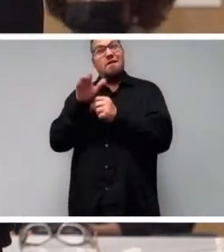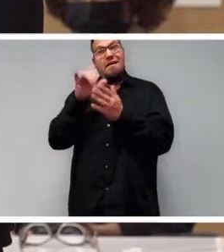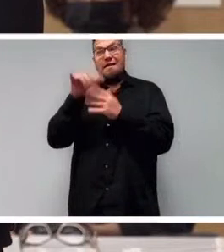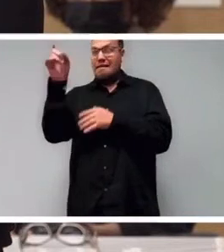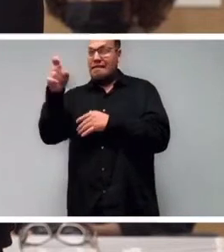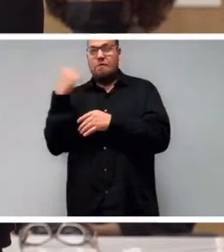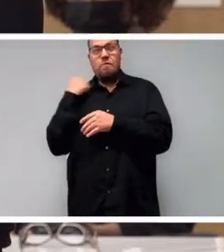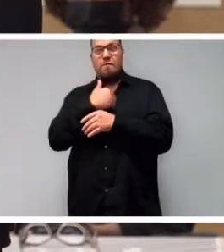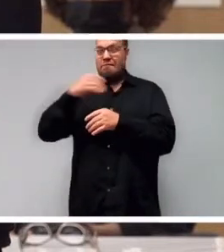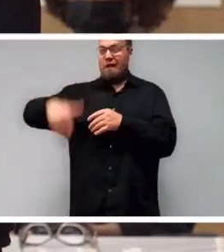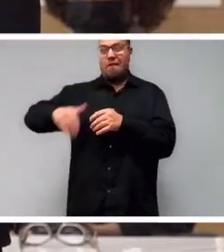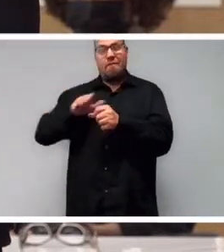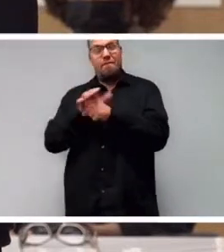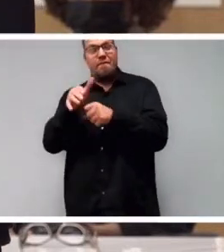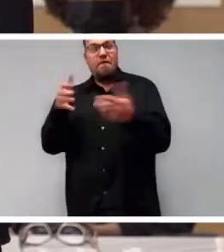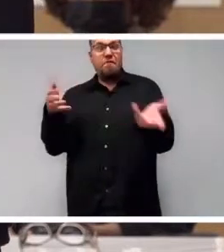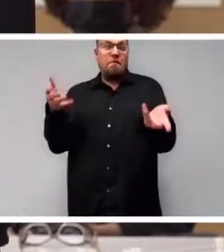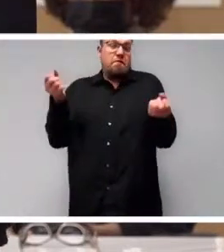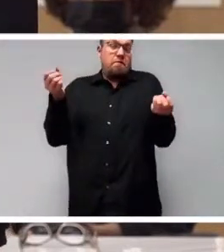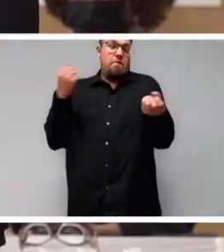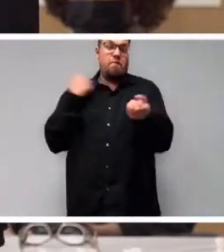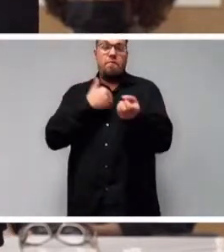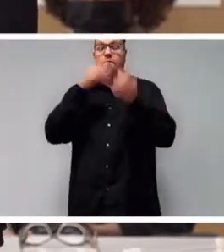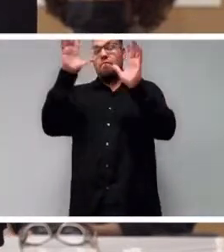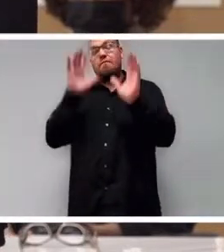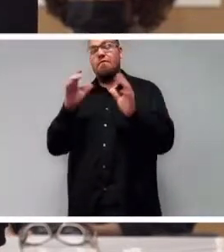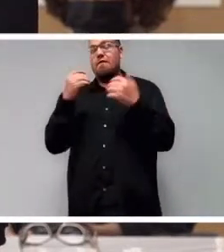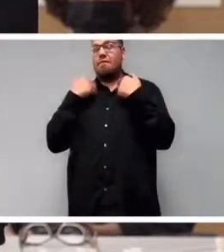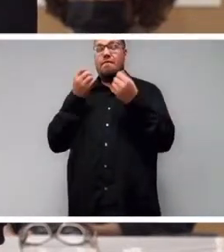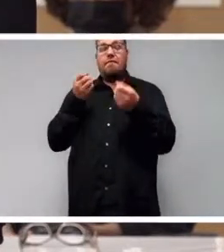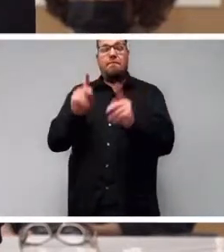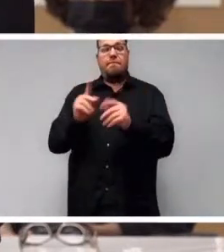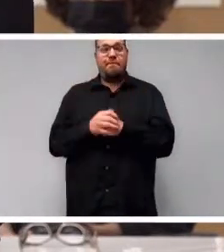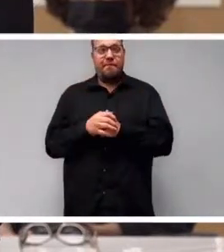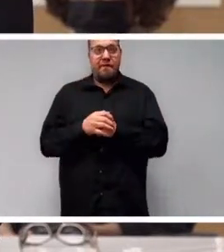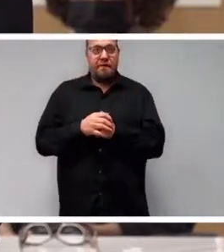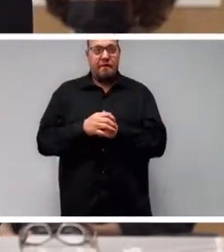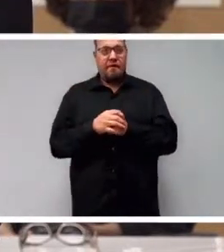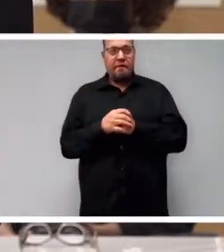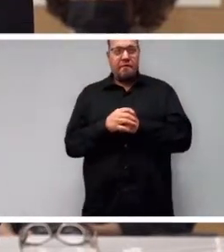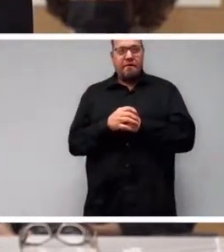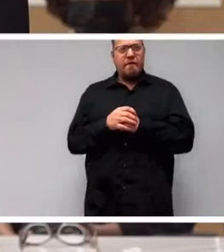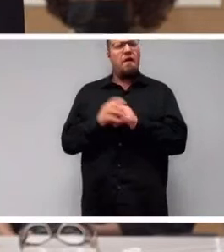really grateful that we have that opportunity. Director Guzman-Ortiz. Yeah,